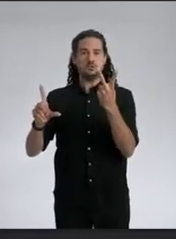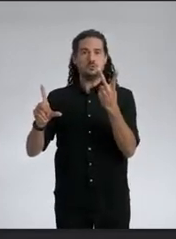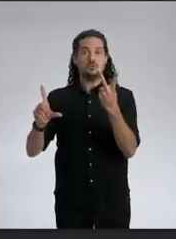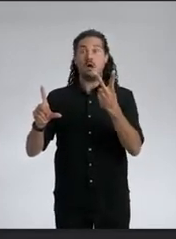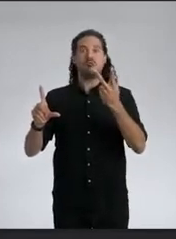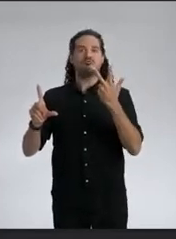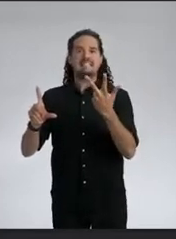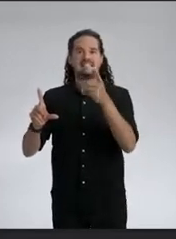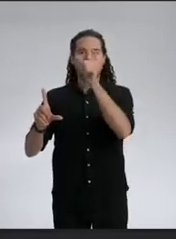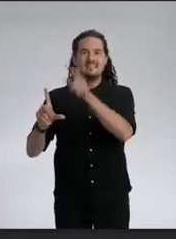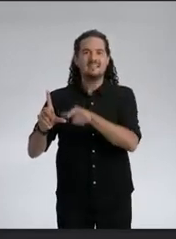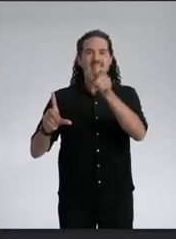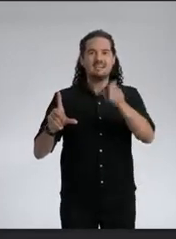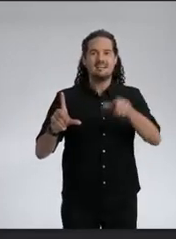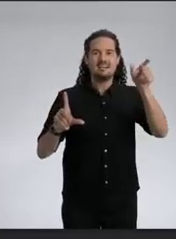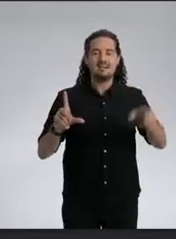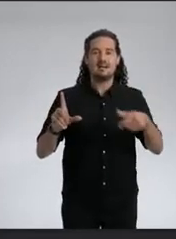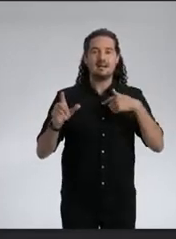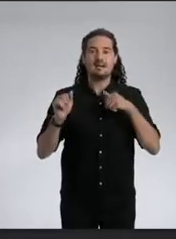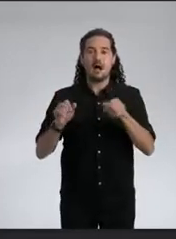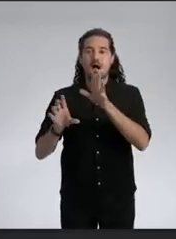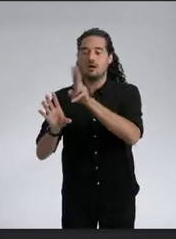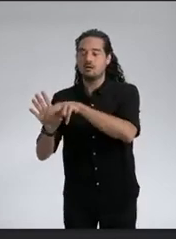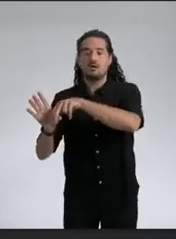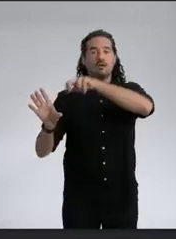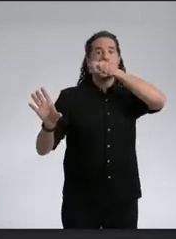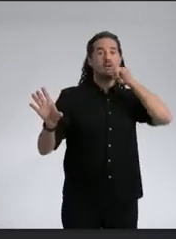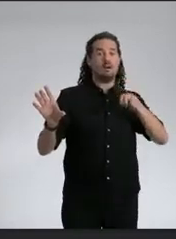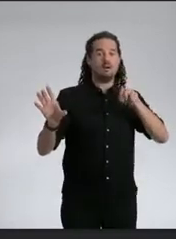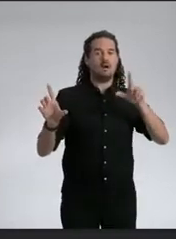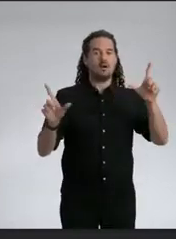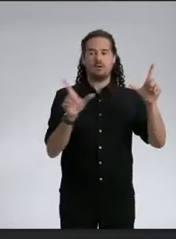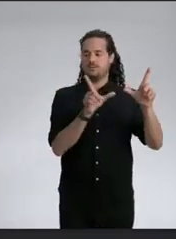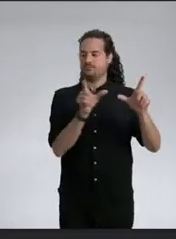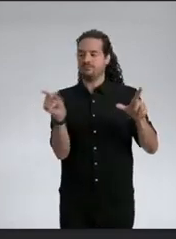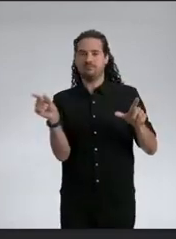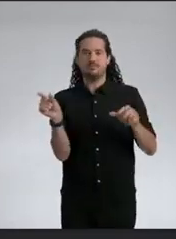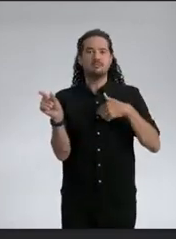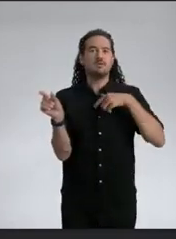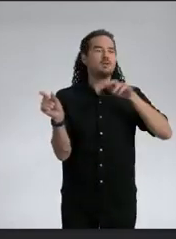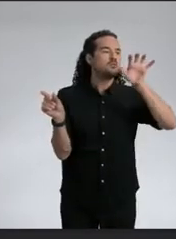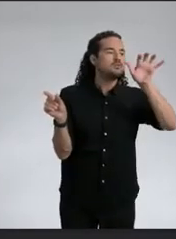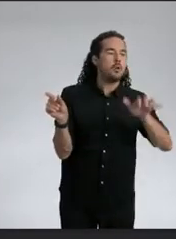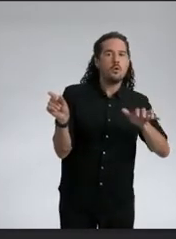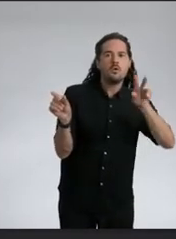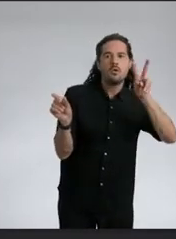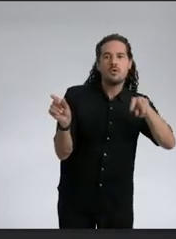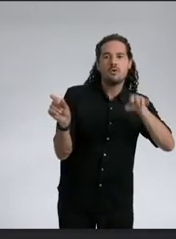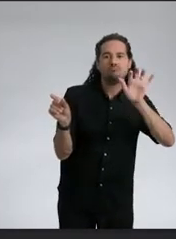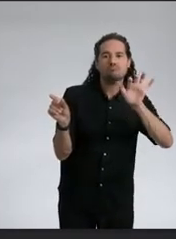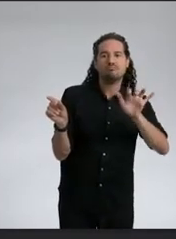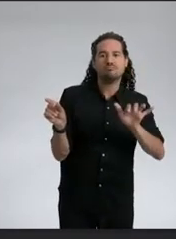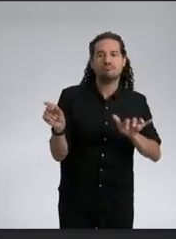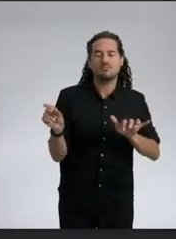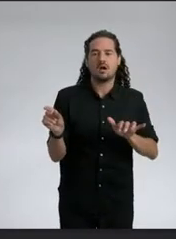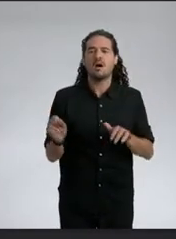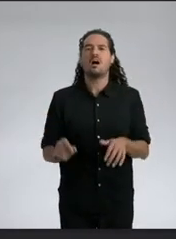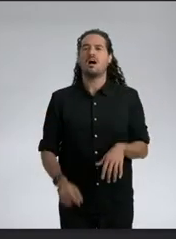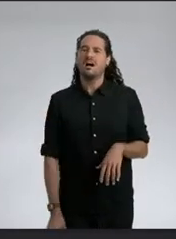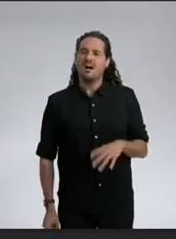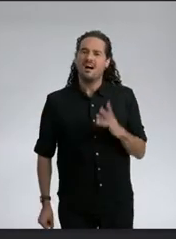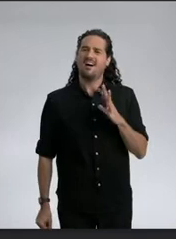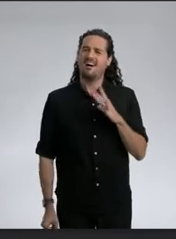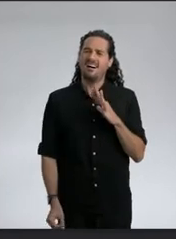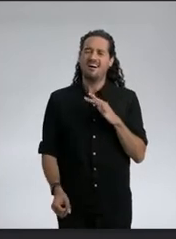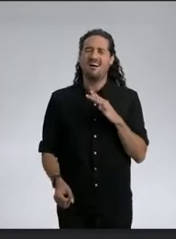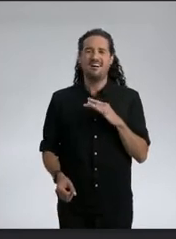I can jump out of full screen and return to my code whenever I like. This feels great, and I think my hard work